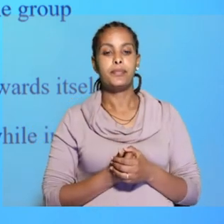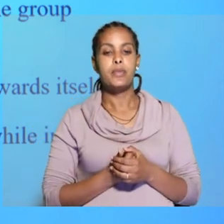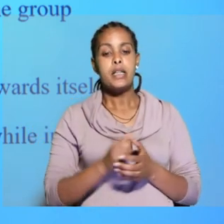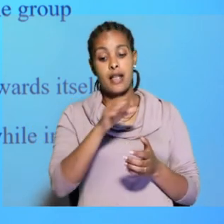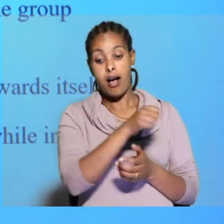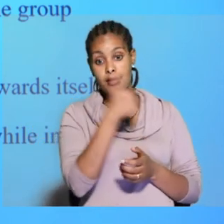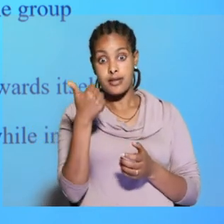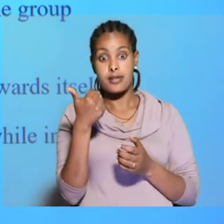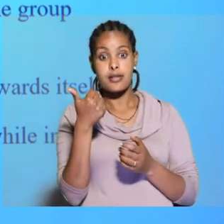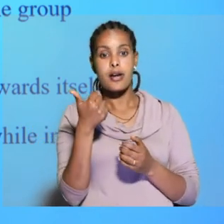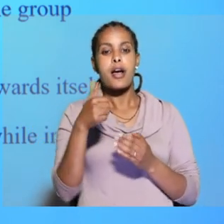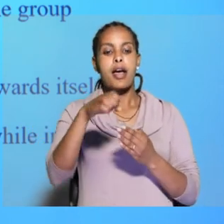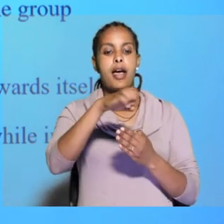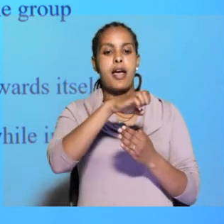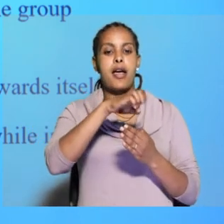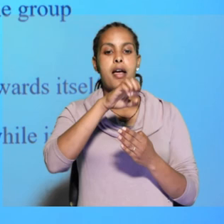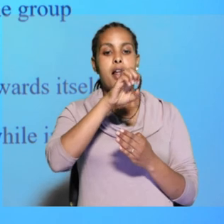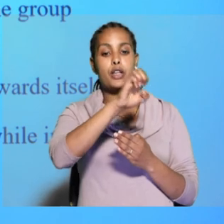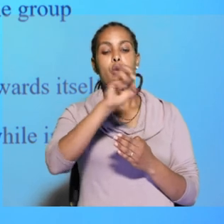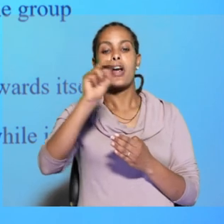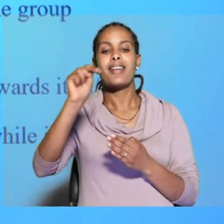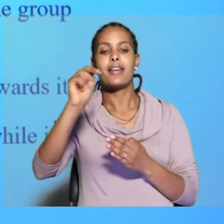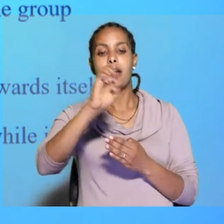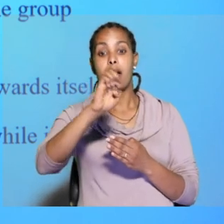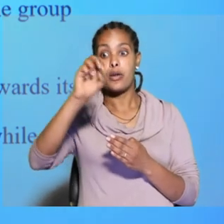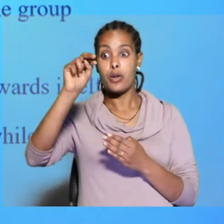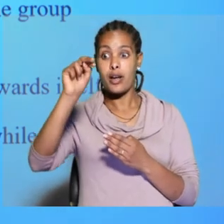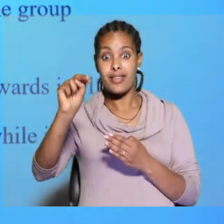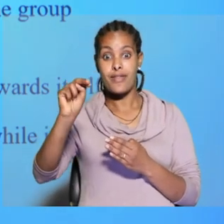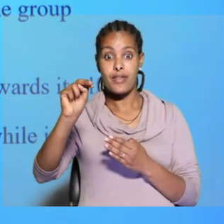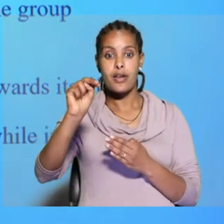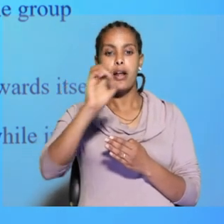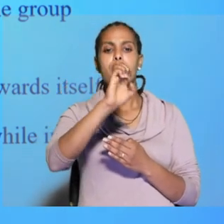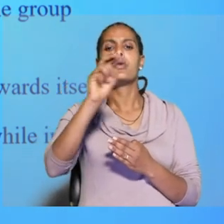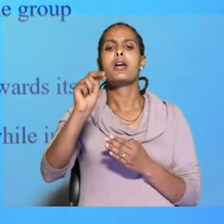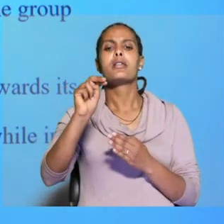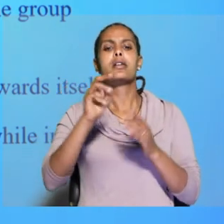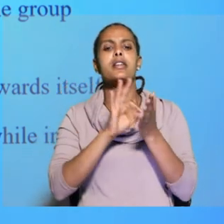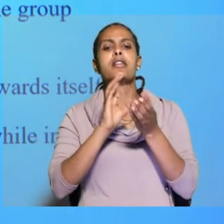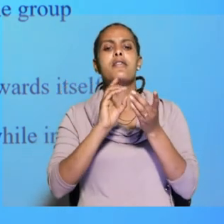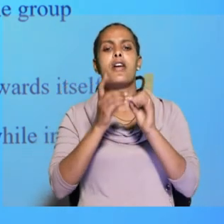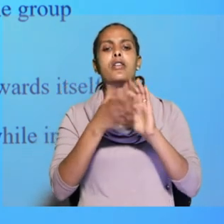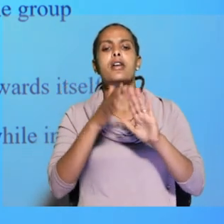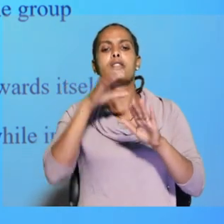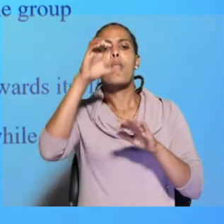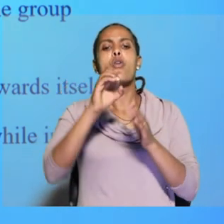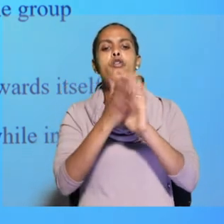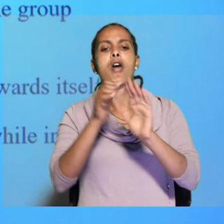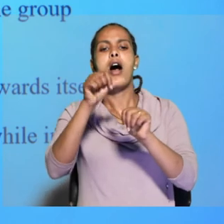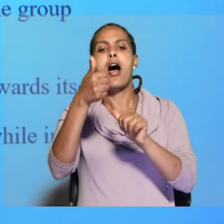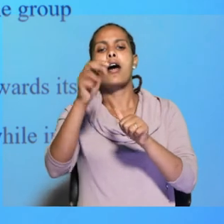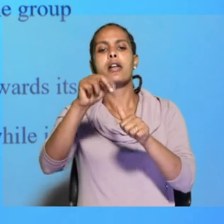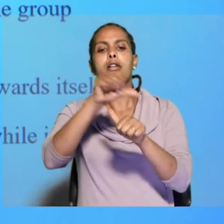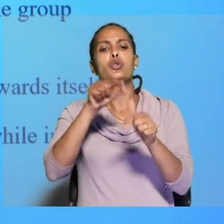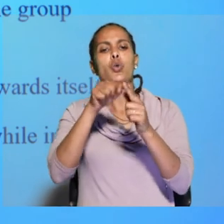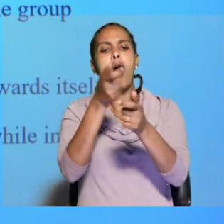The other one is electronegativity. Electronegativity is defined as it is the power of an atom